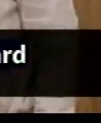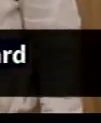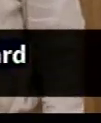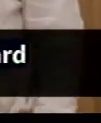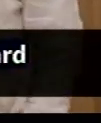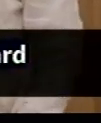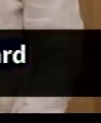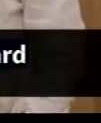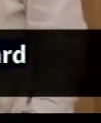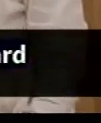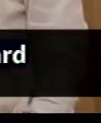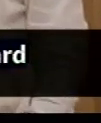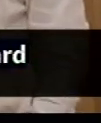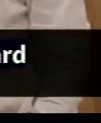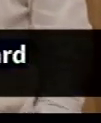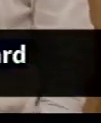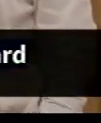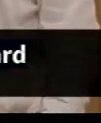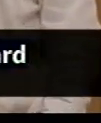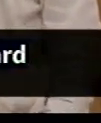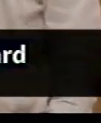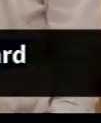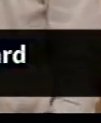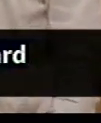the test of time.